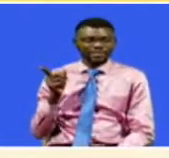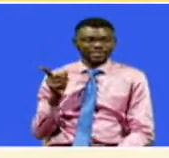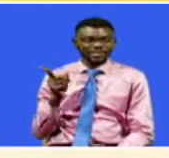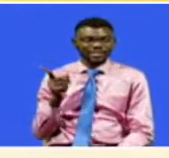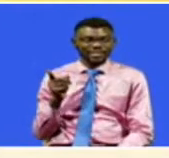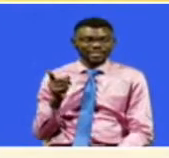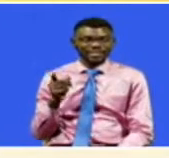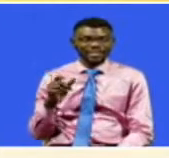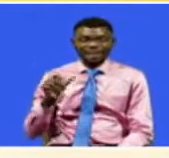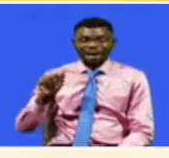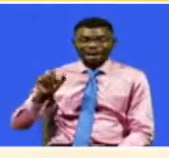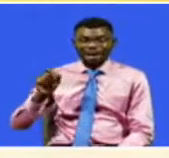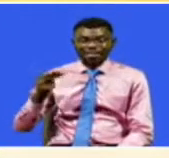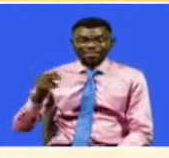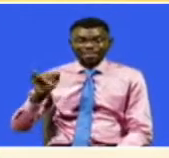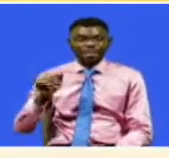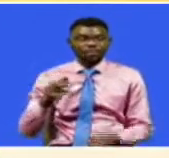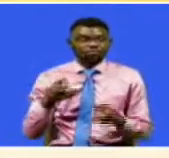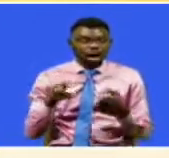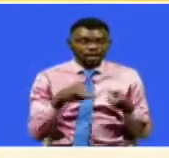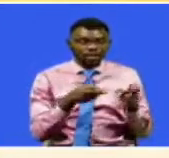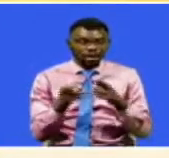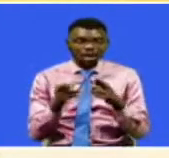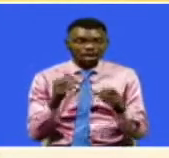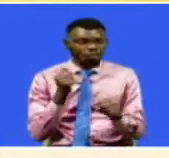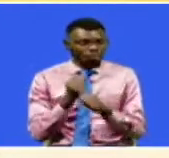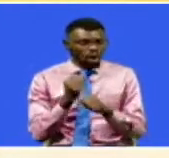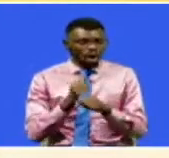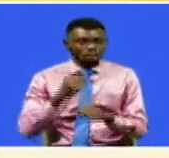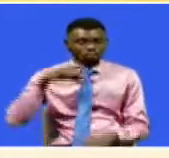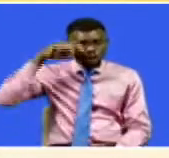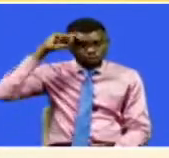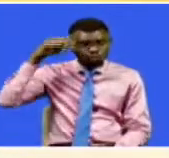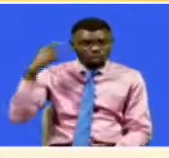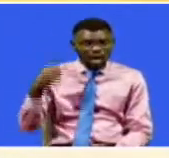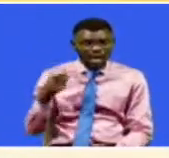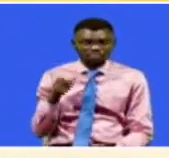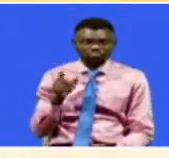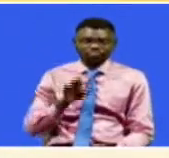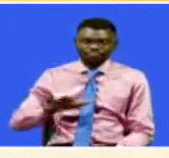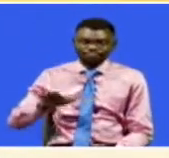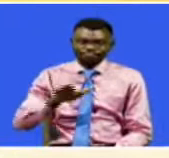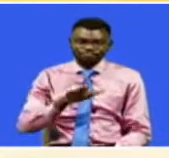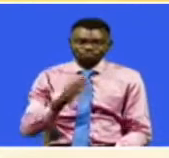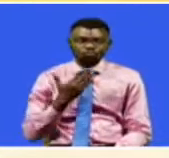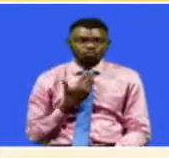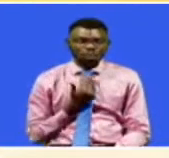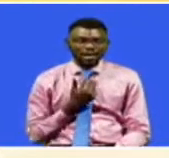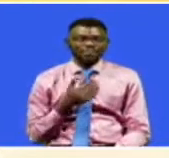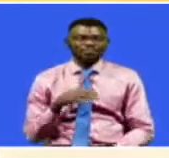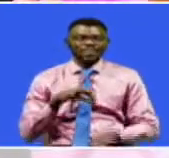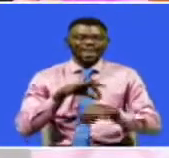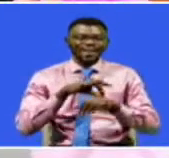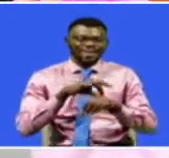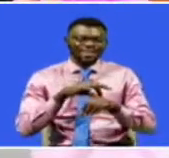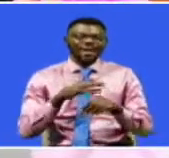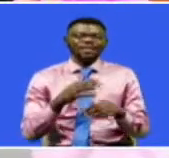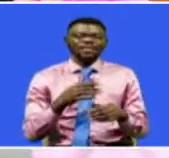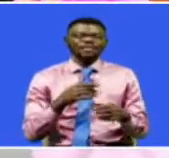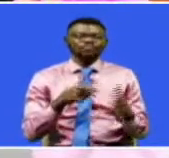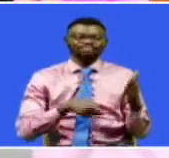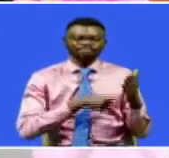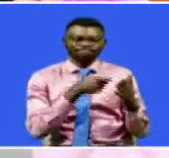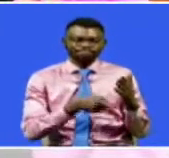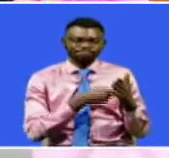here in Athi River. So that whole jua kali sector is the place we are going to do our leather industry,